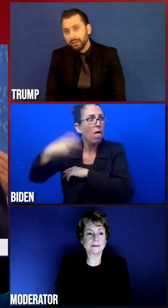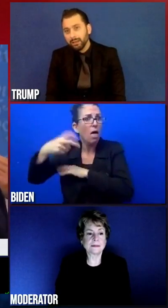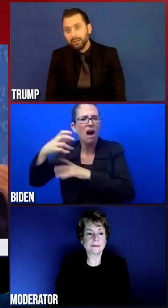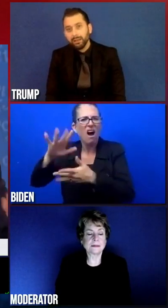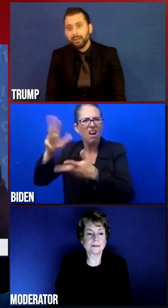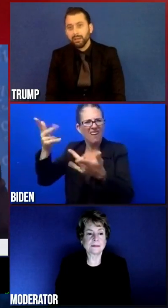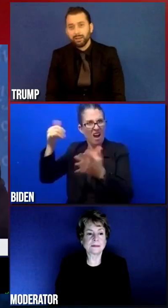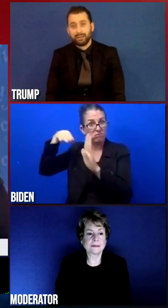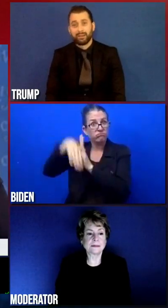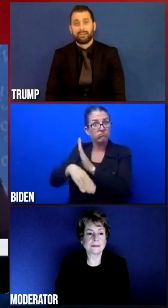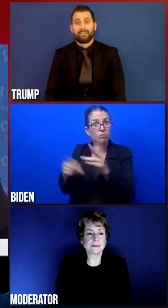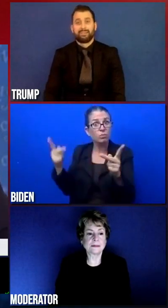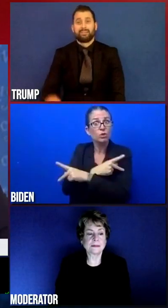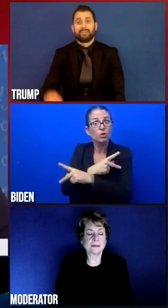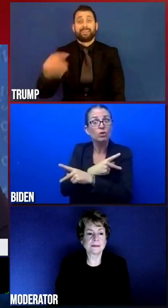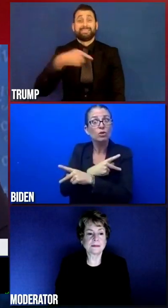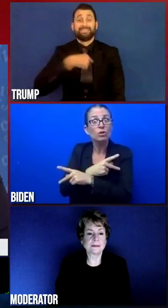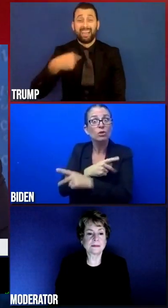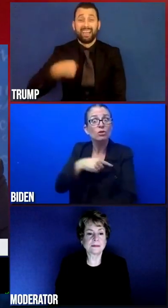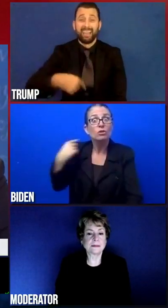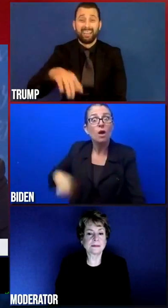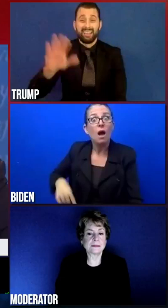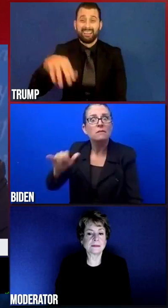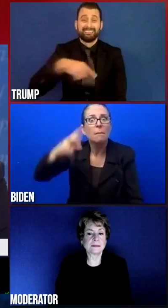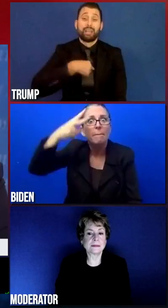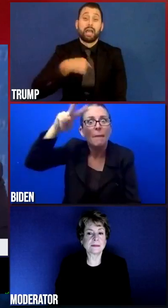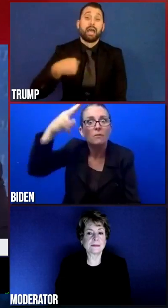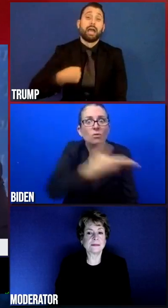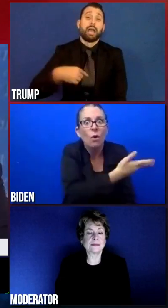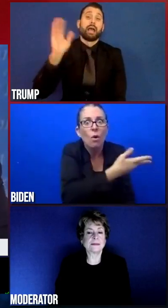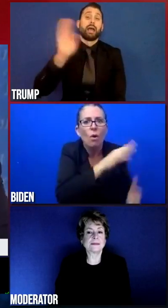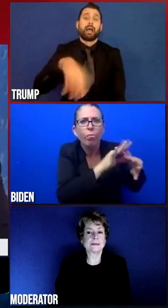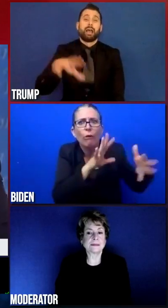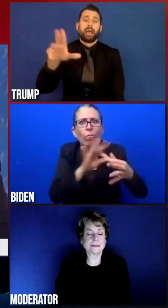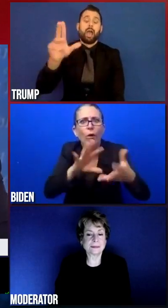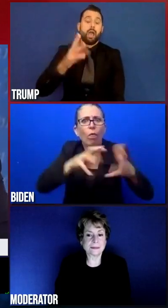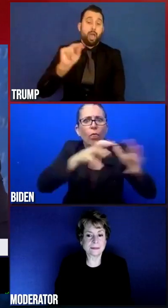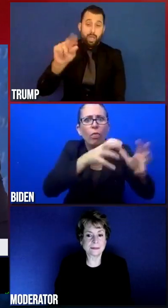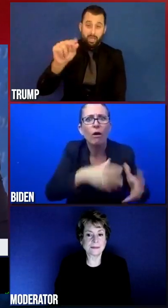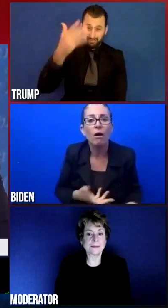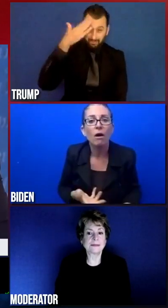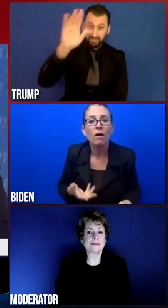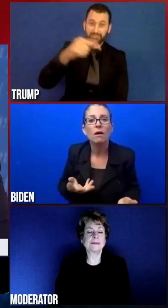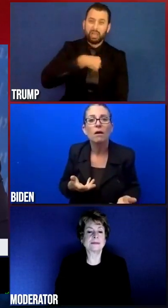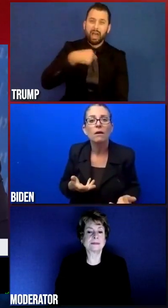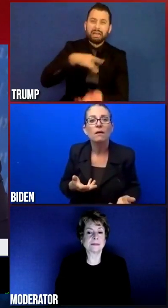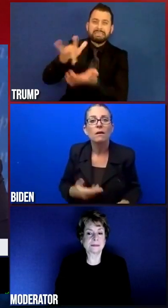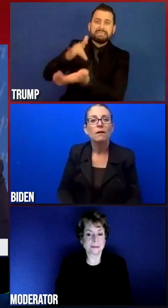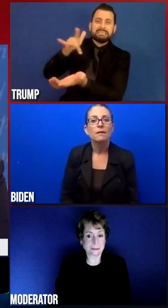down 18%. China ate your lunch, Joe, and no wonder your son goes in and he takes out